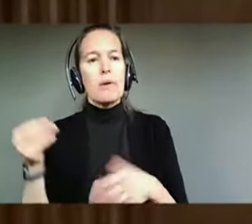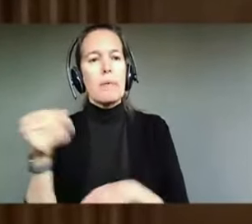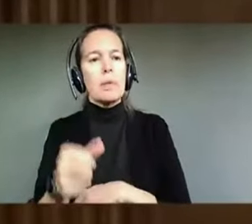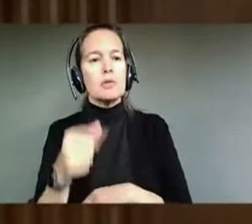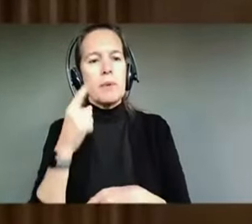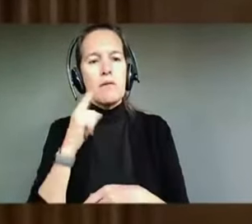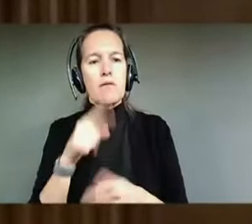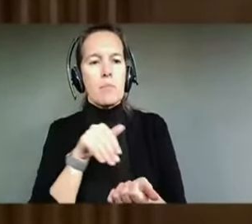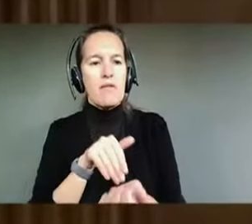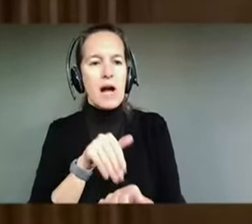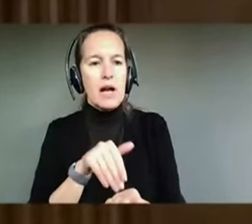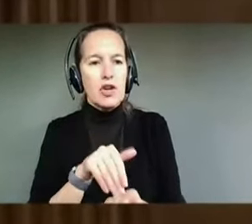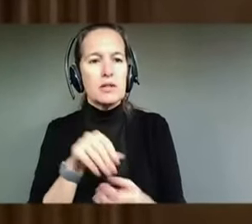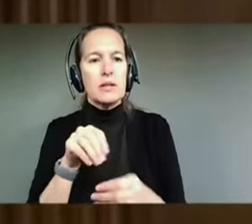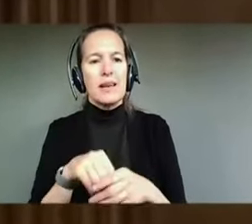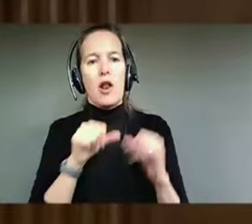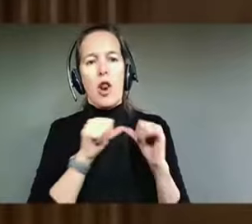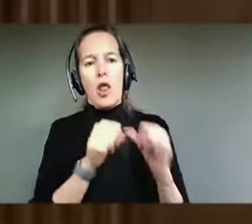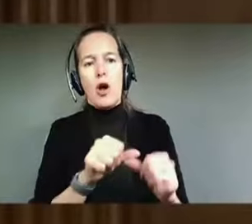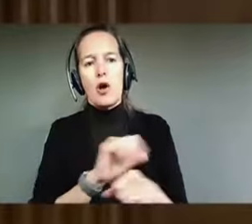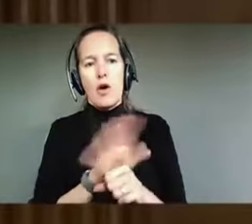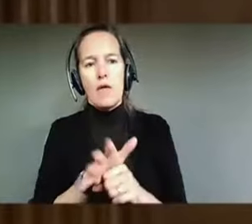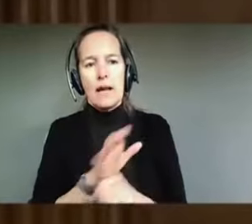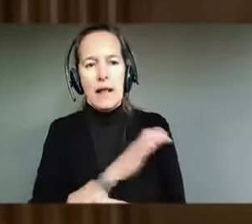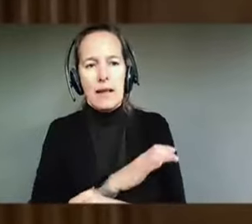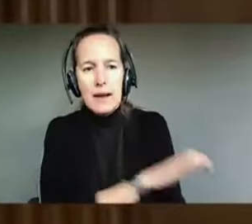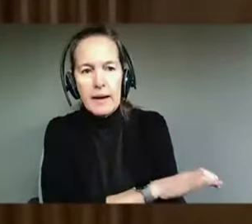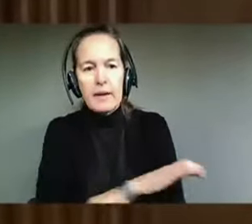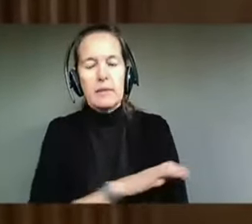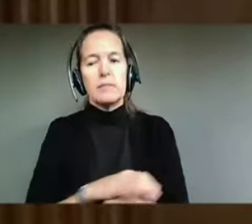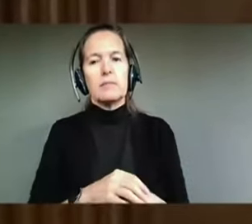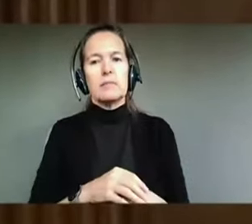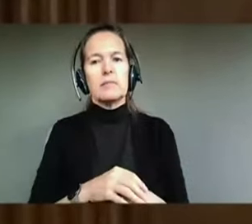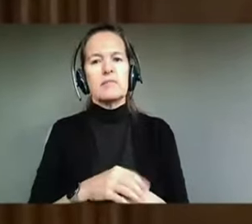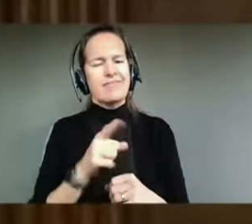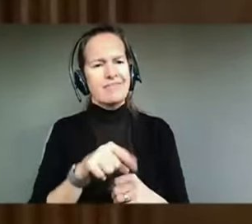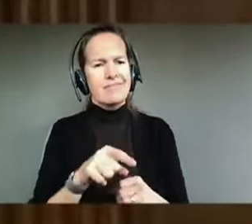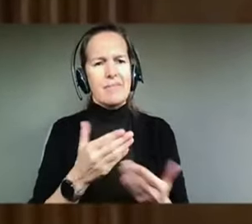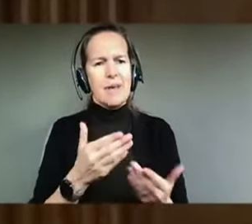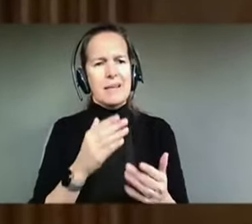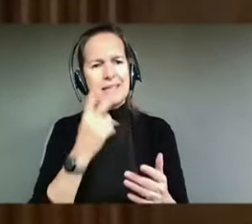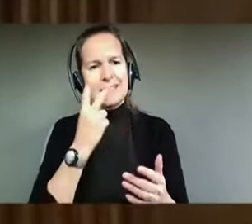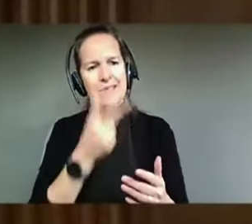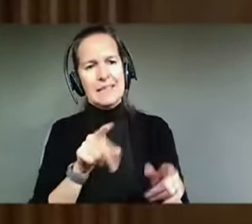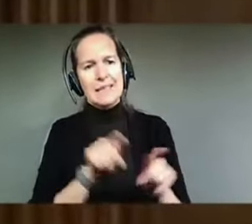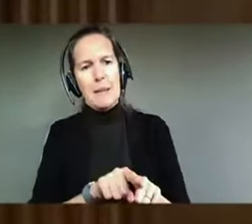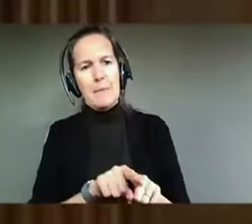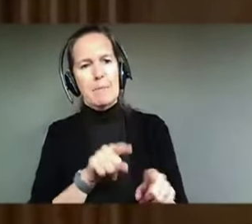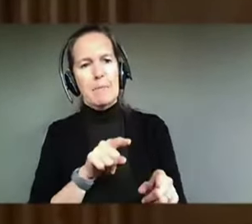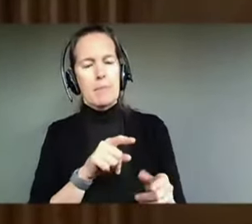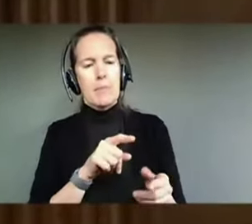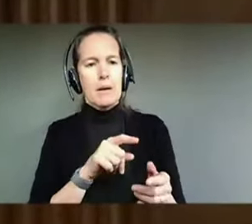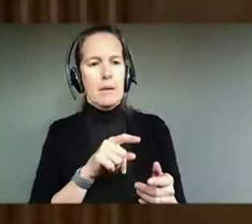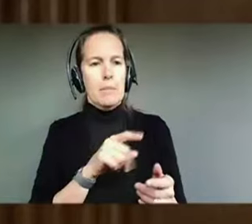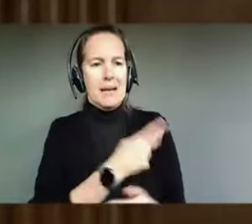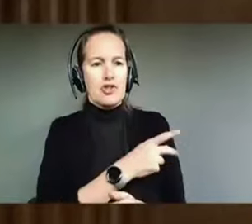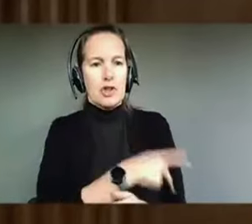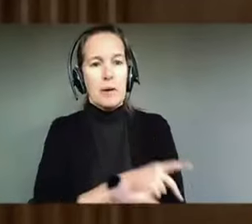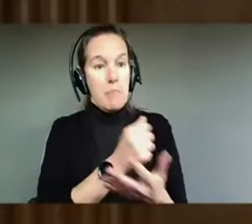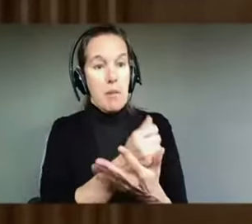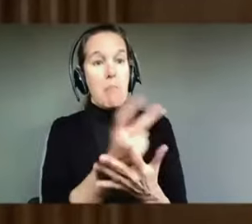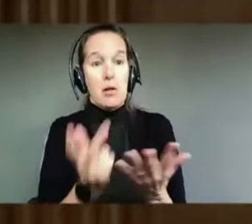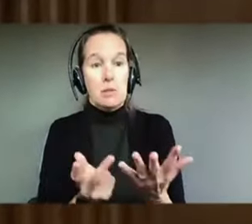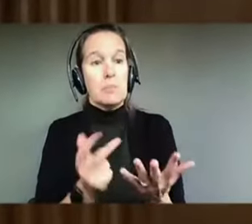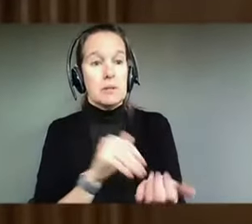multidisciplinary long COVID clinic who are seeing the same patient, multiple providers, for the same illness on the same day.